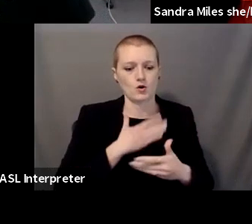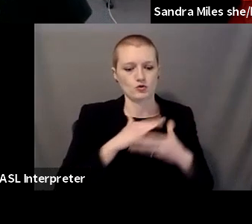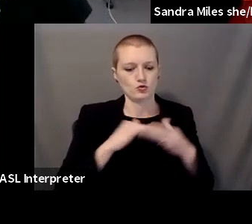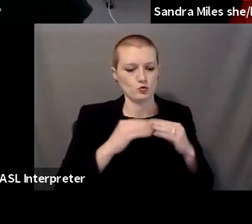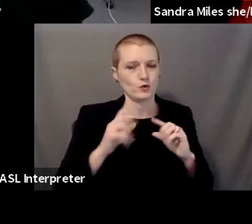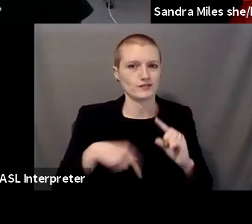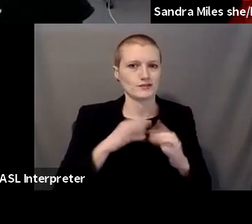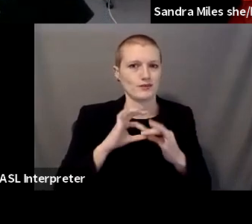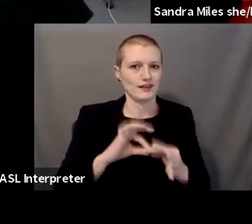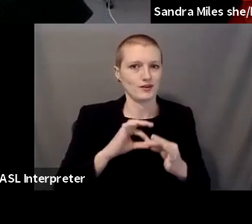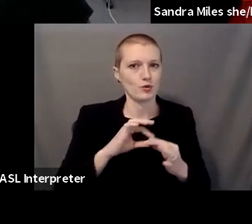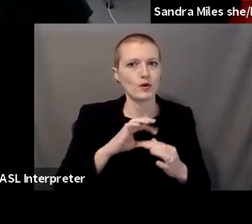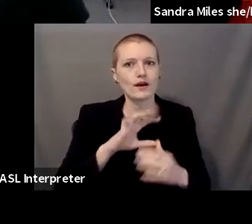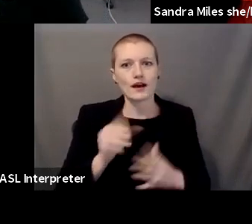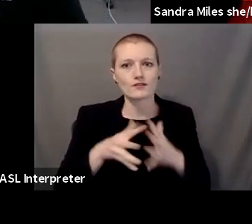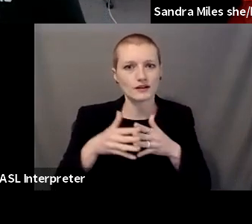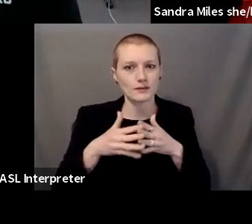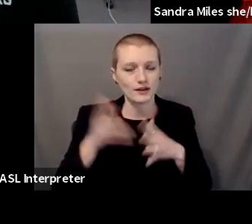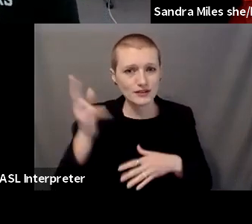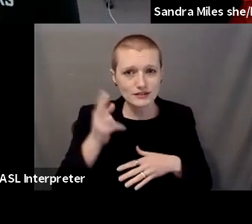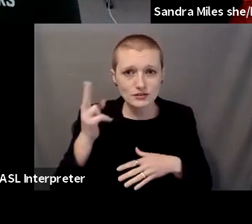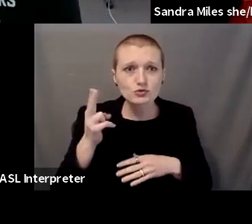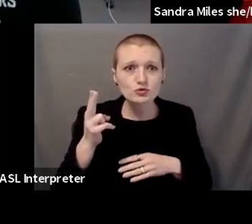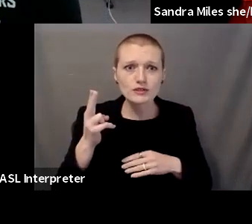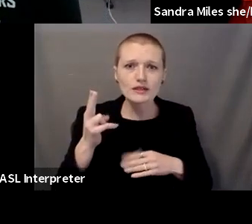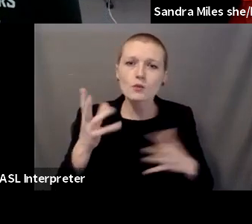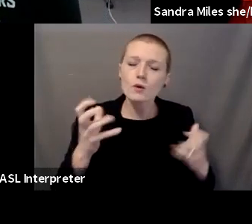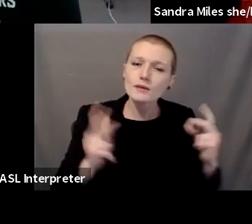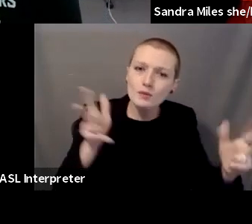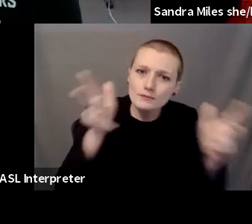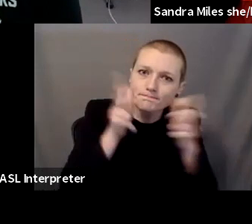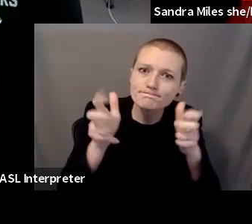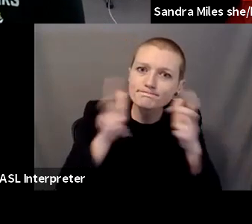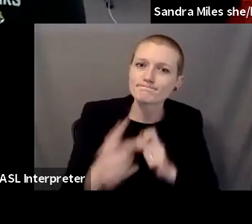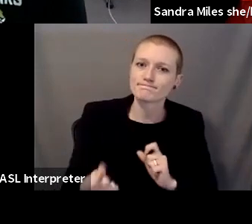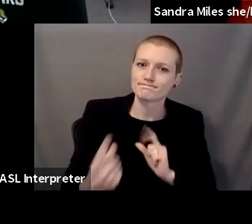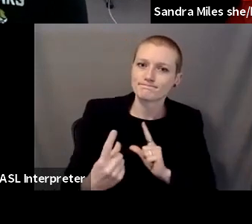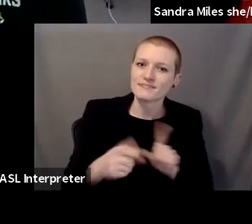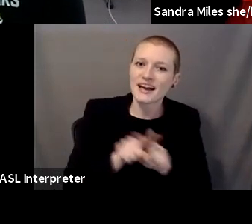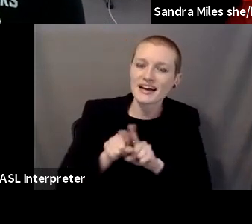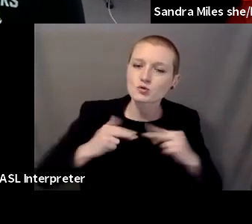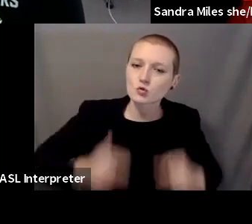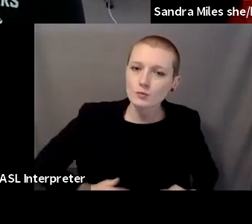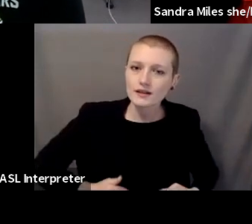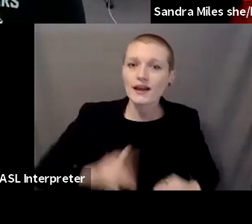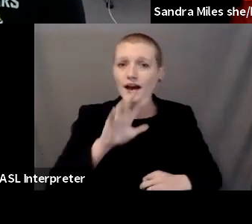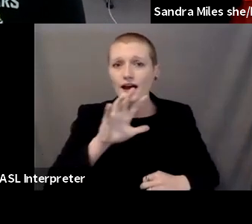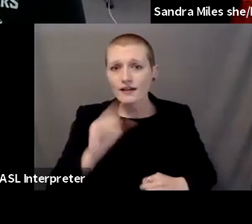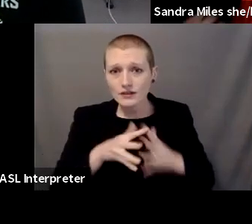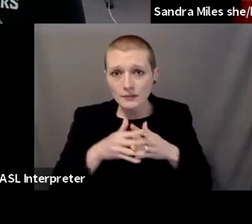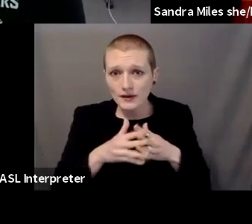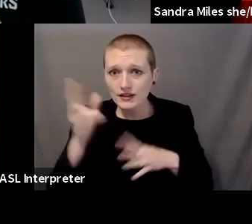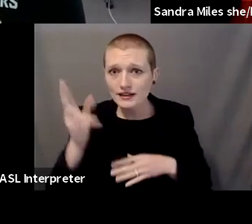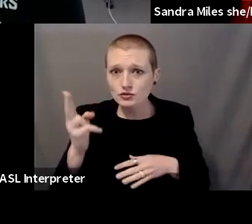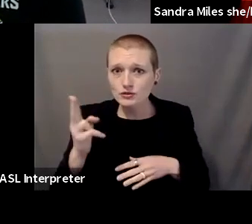it's American history. It's plain and simple, just American history. And Gail, you bring up such a good point that when